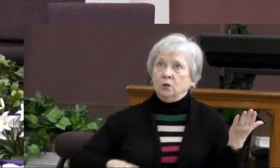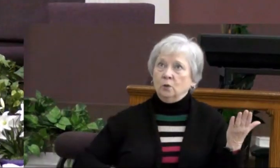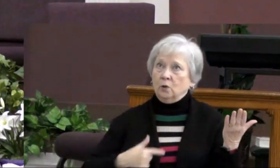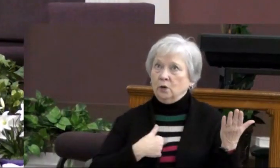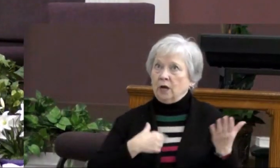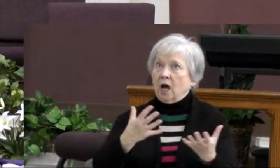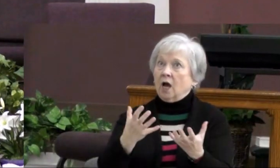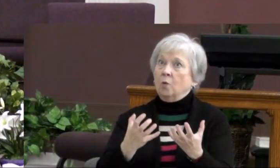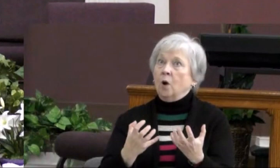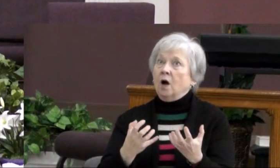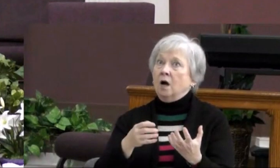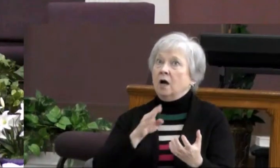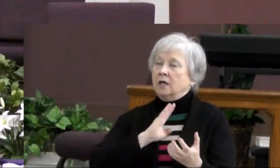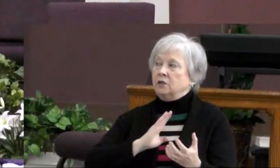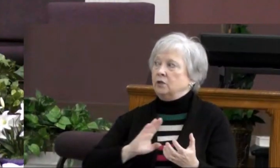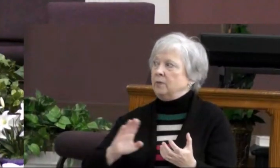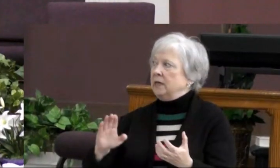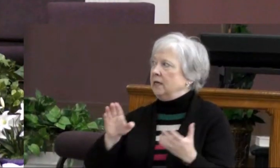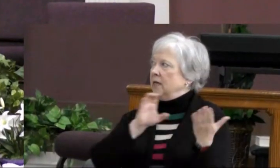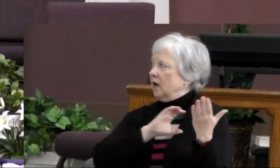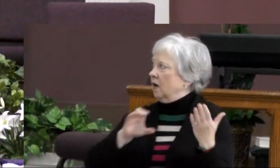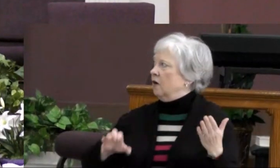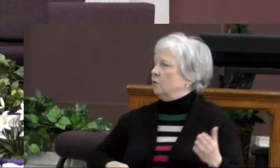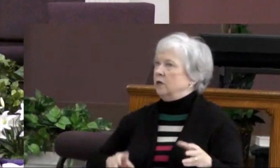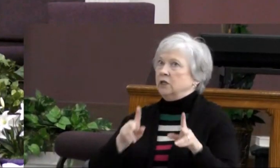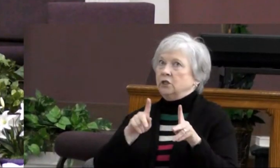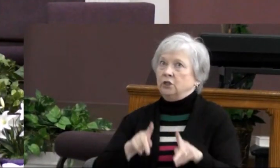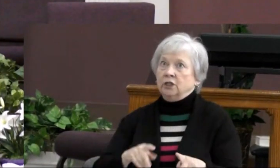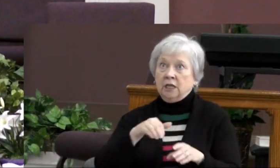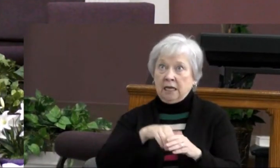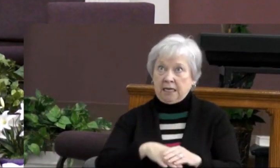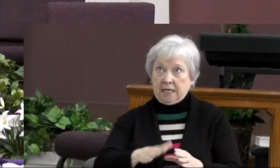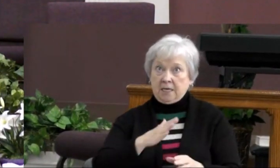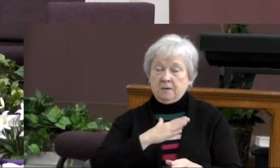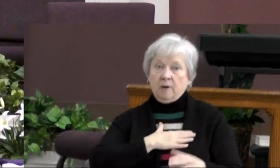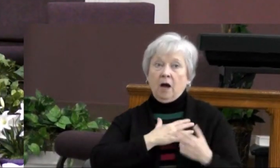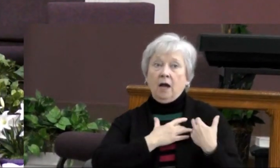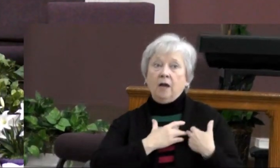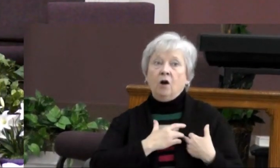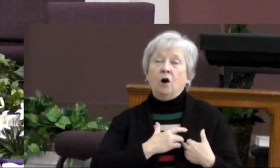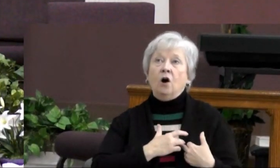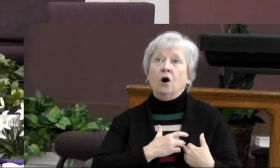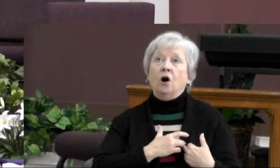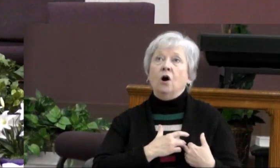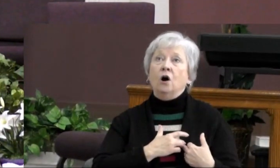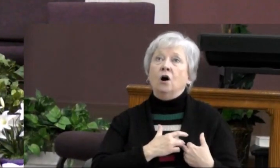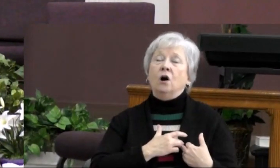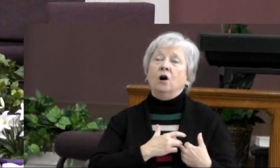heart. Lord, I want to be a Christian in my